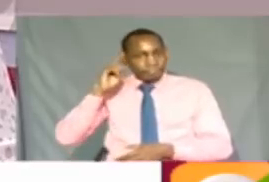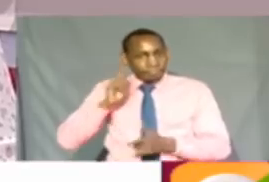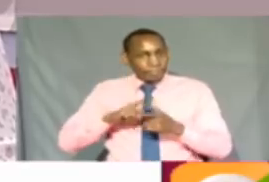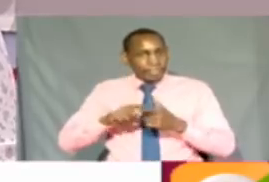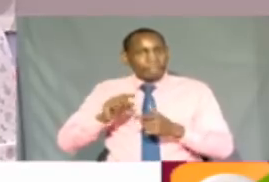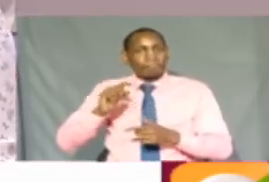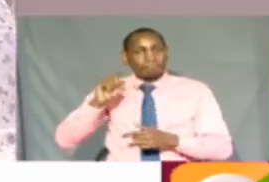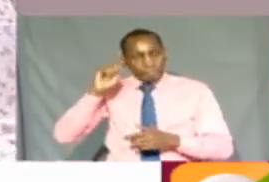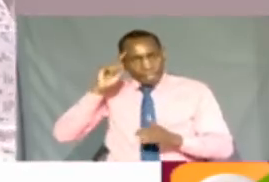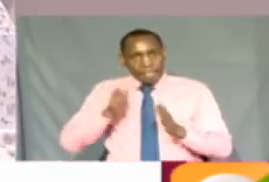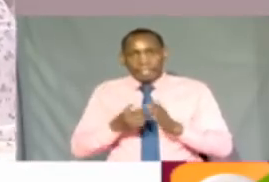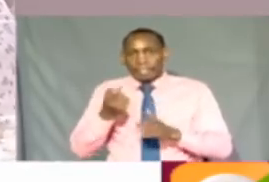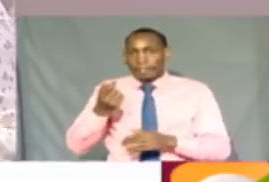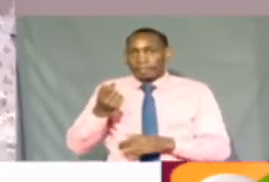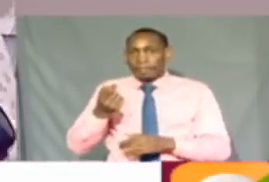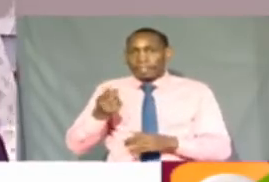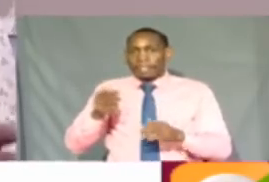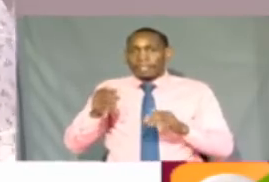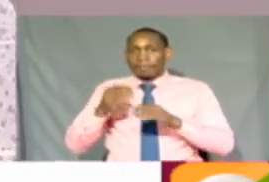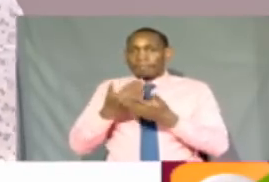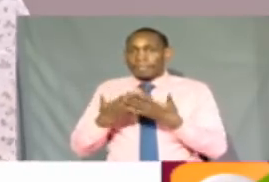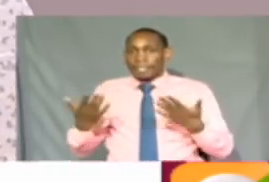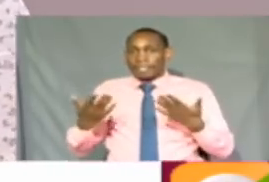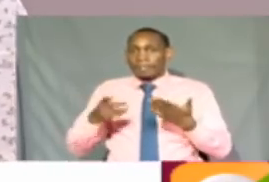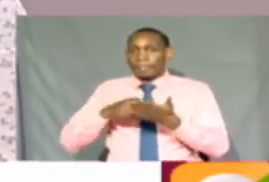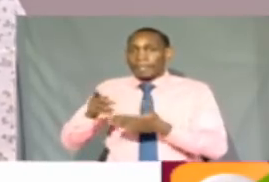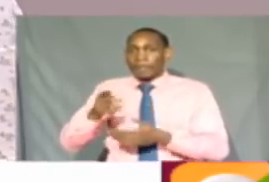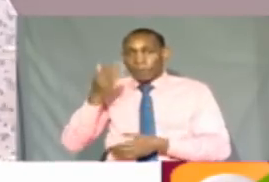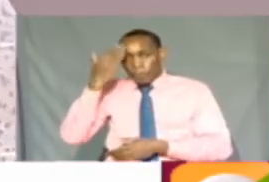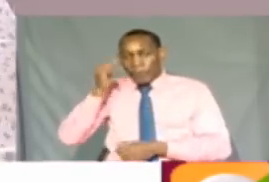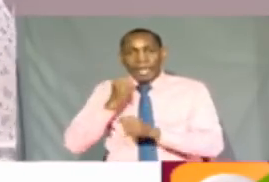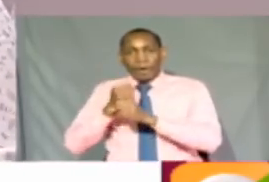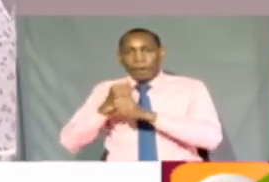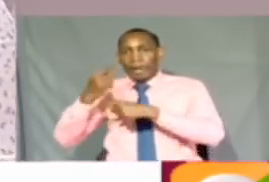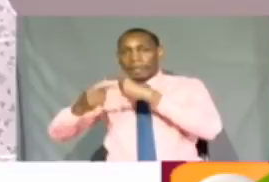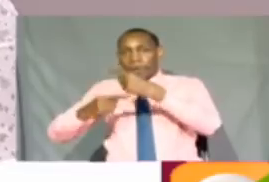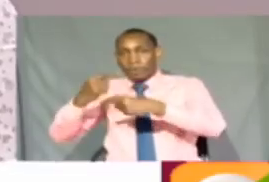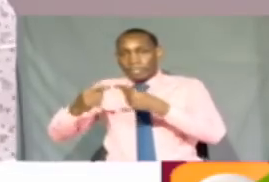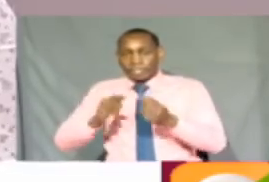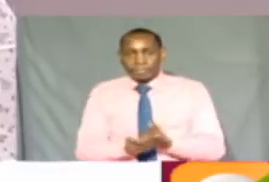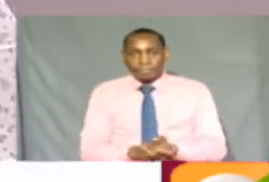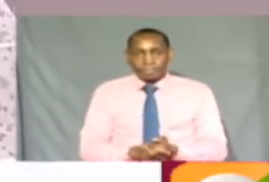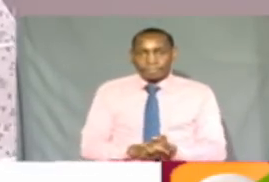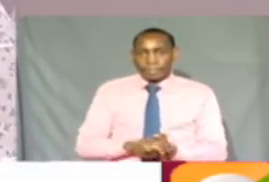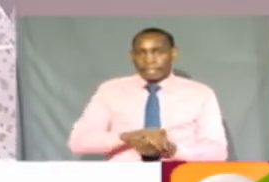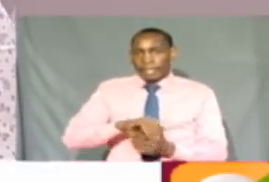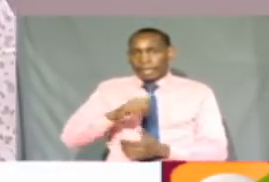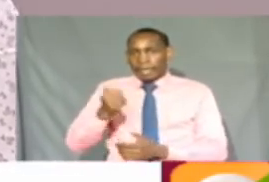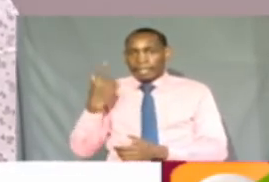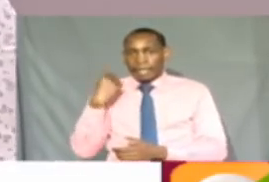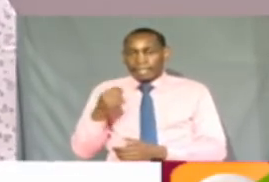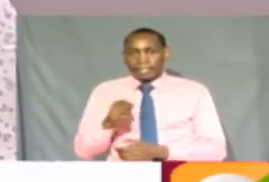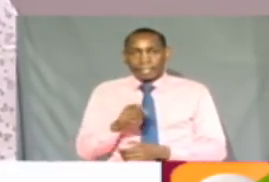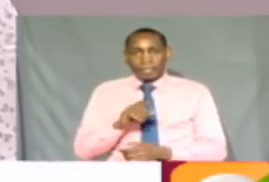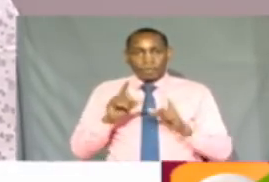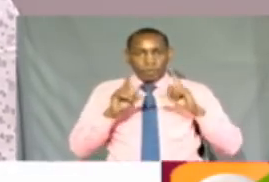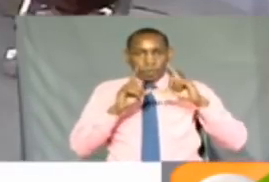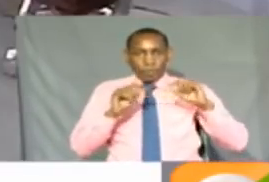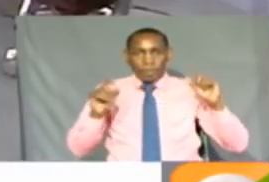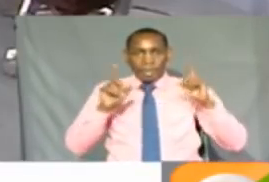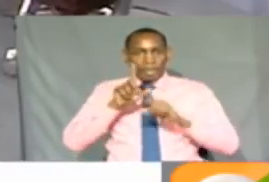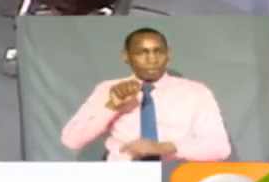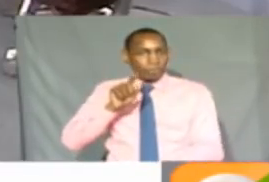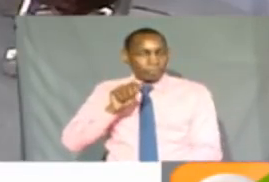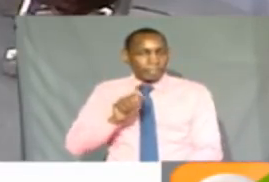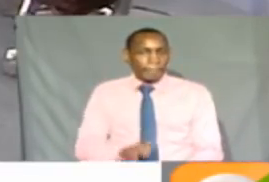sorted. Oh, the kids are in school, so why do I really need this job? The other day someone wrote on Twitter, You mean they're behaving like sometimes some